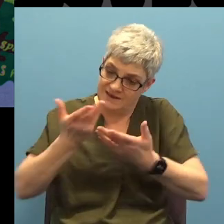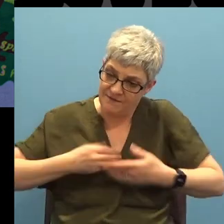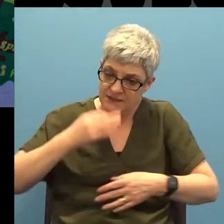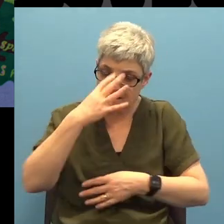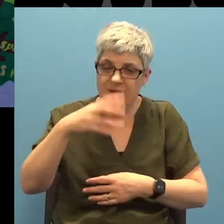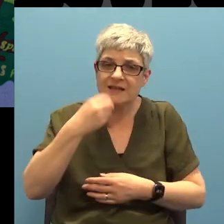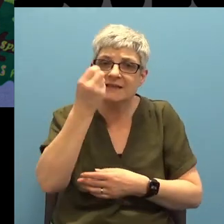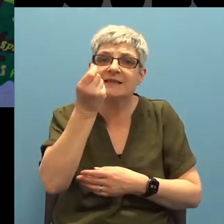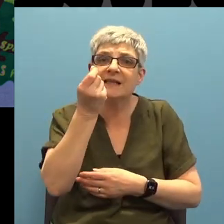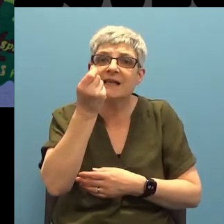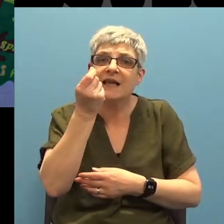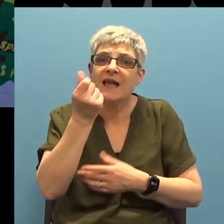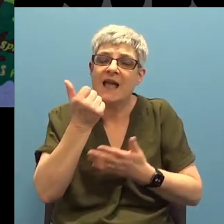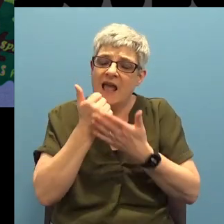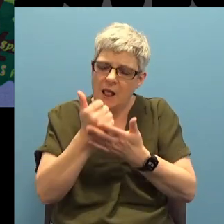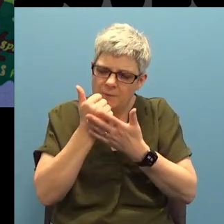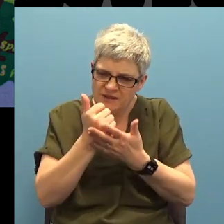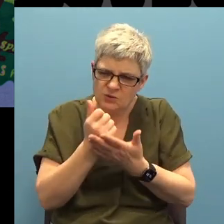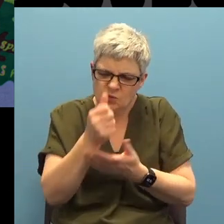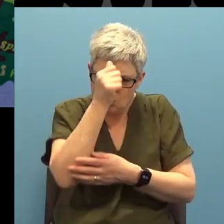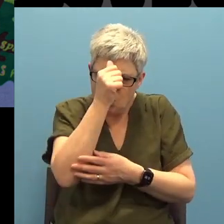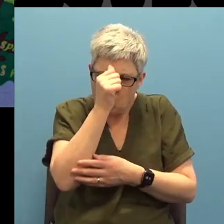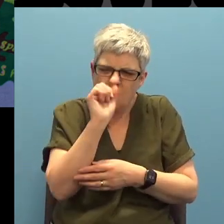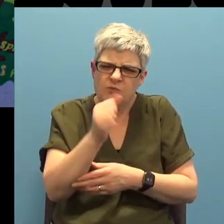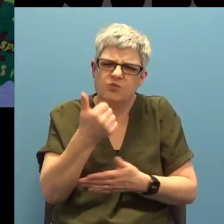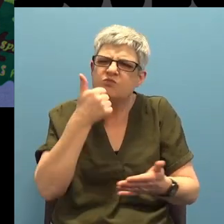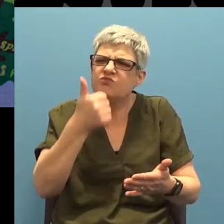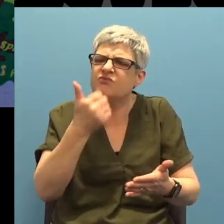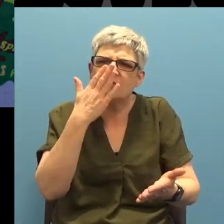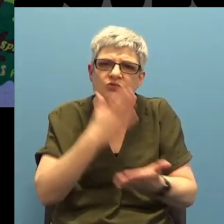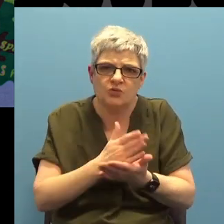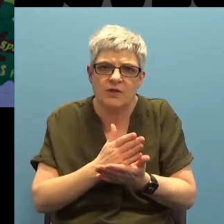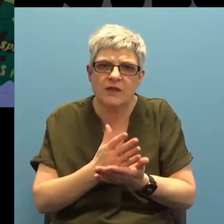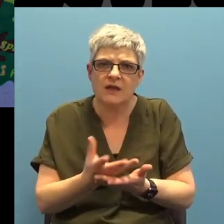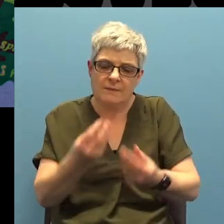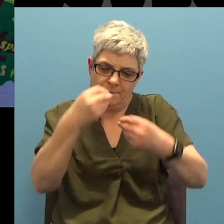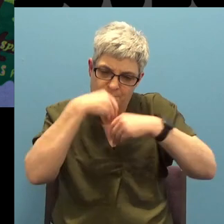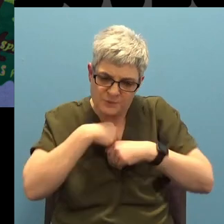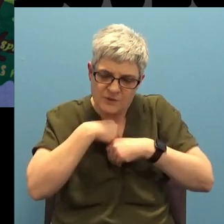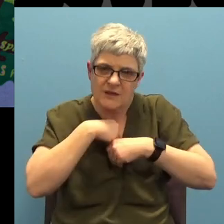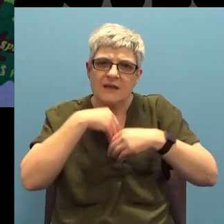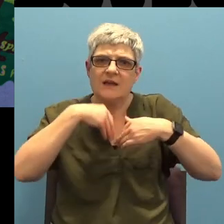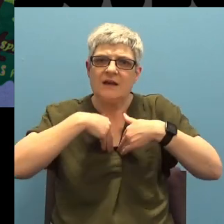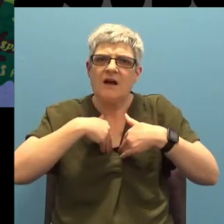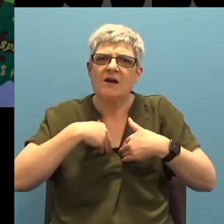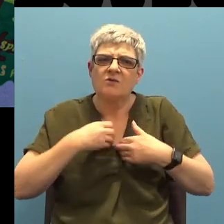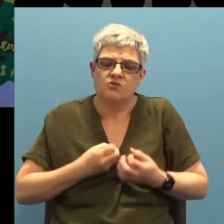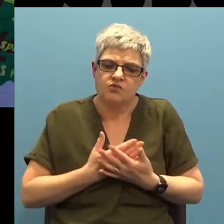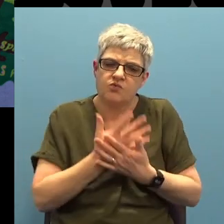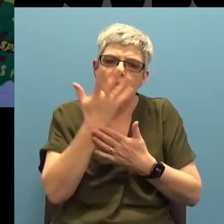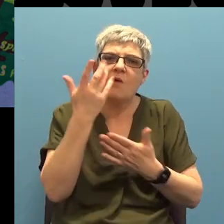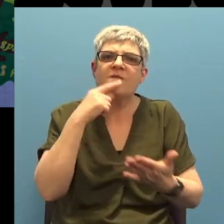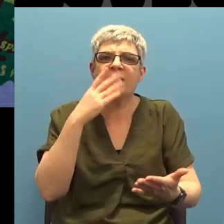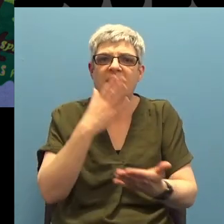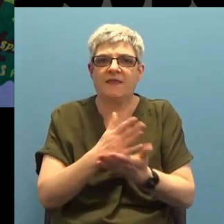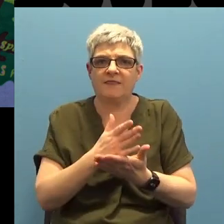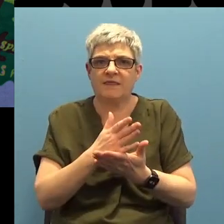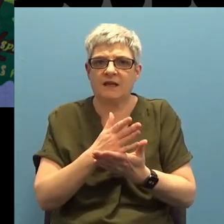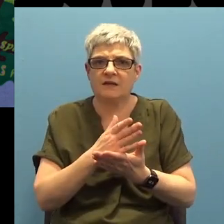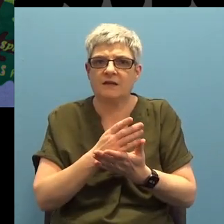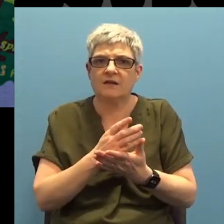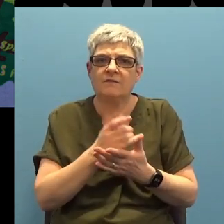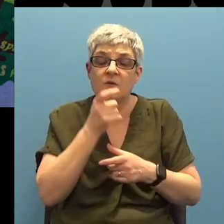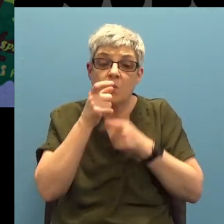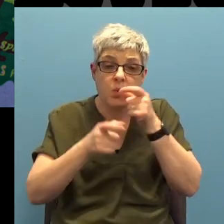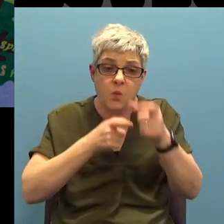grasp your great truths. Plant them deep within us, water and grow us in faith. And may the words of my mouth and the meditations